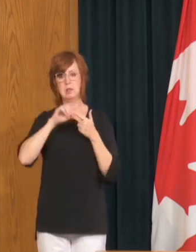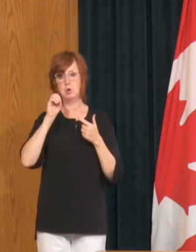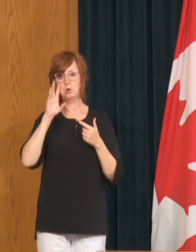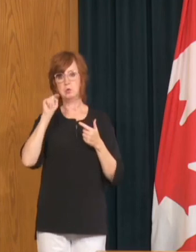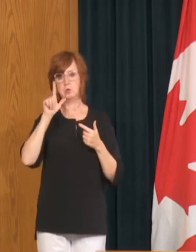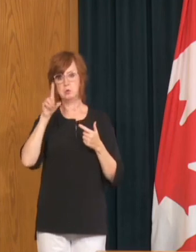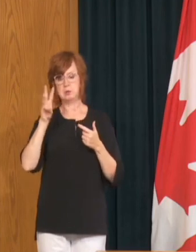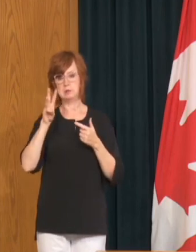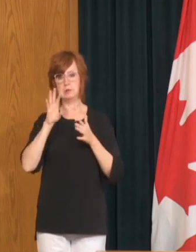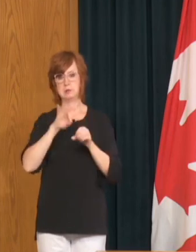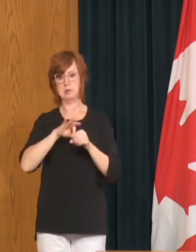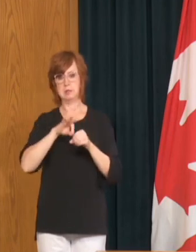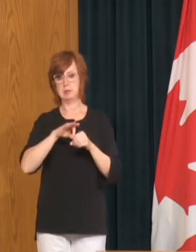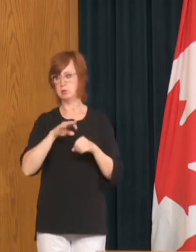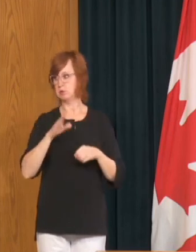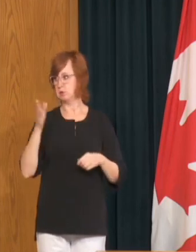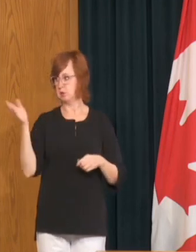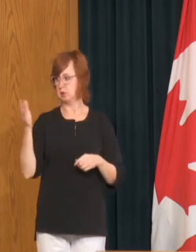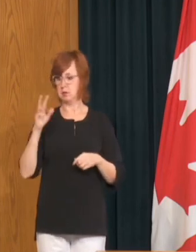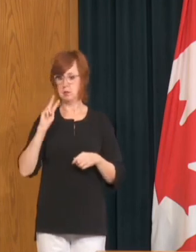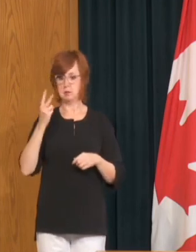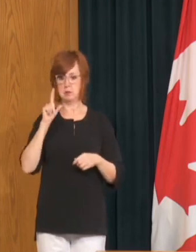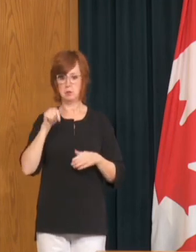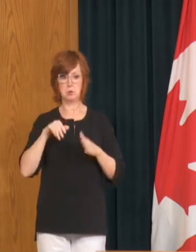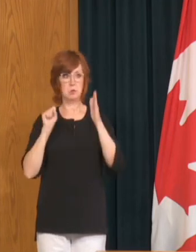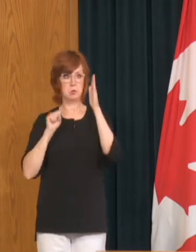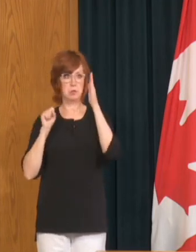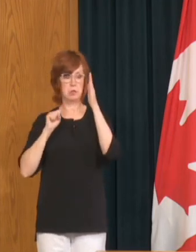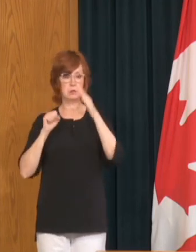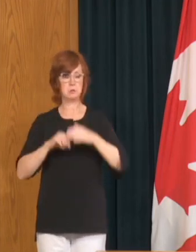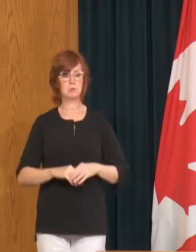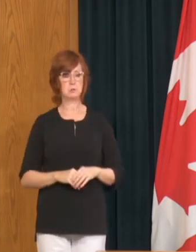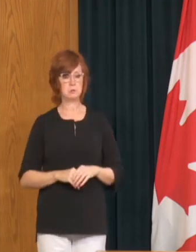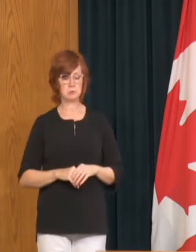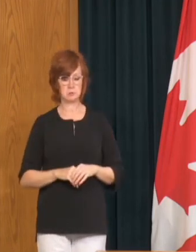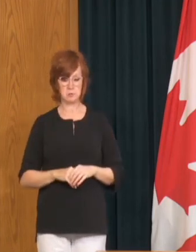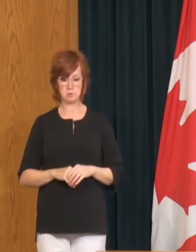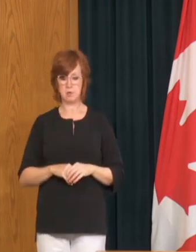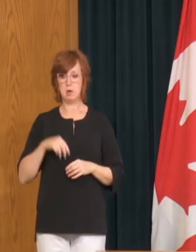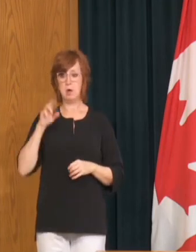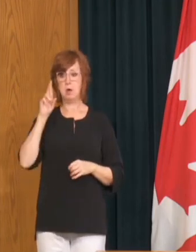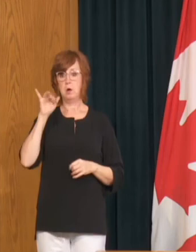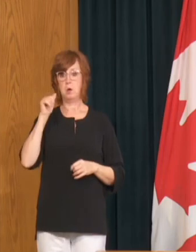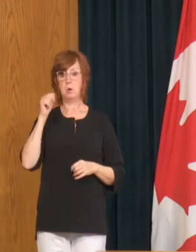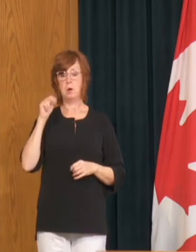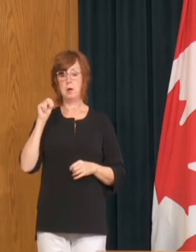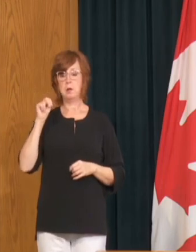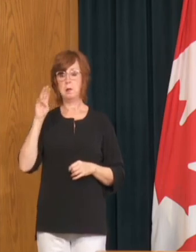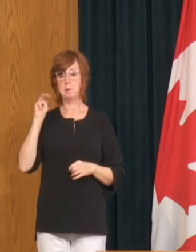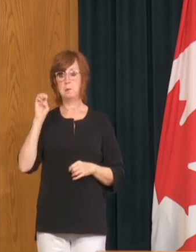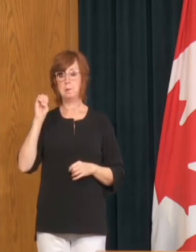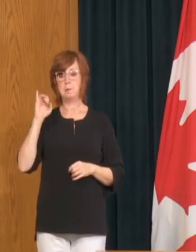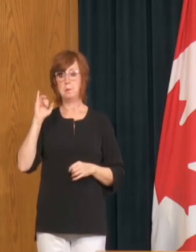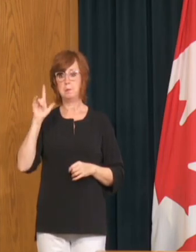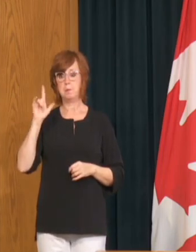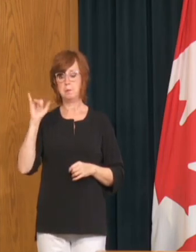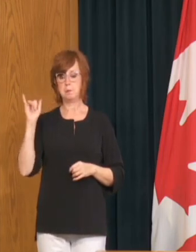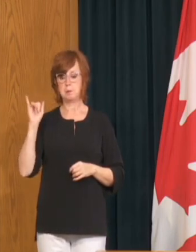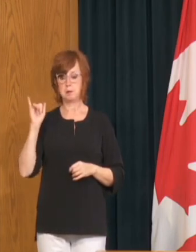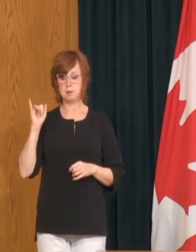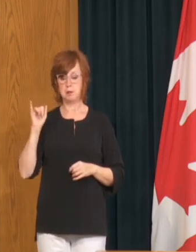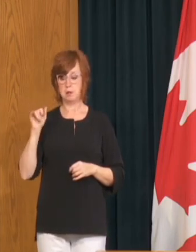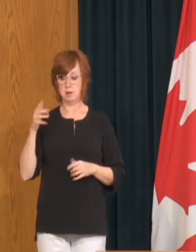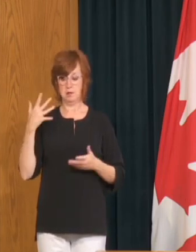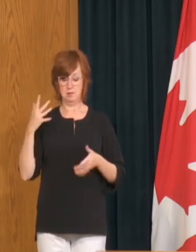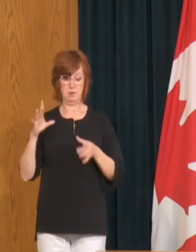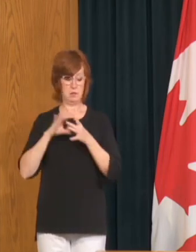26th election in this province. You have a follow-up, Lisa? Yes. Mr. Miley has said a few times that you and the Sask Party